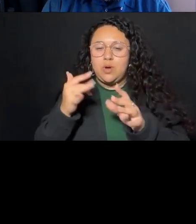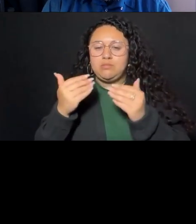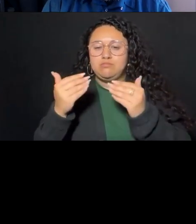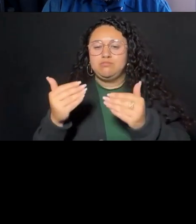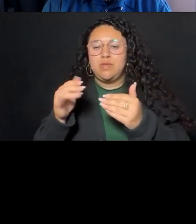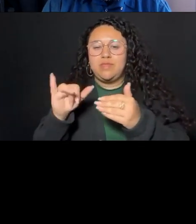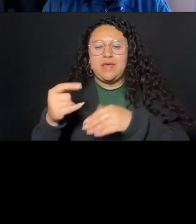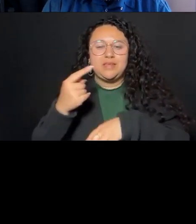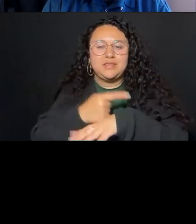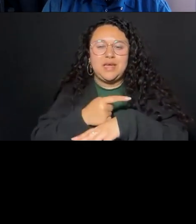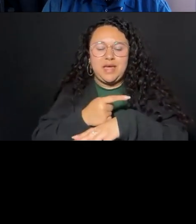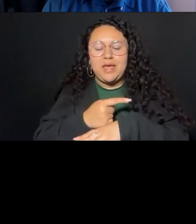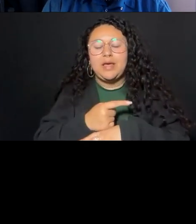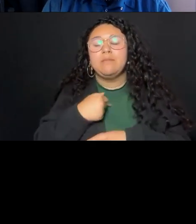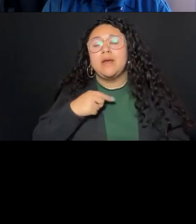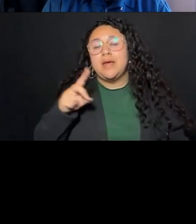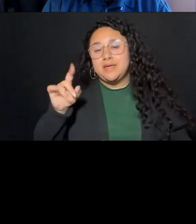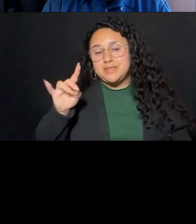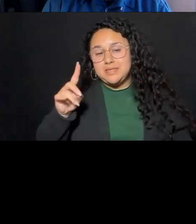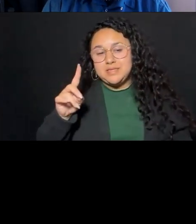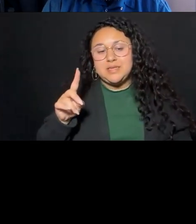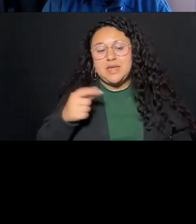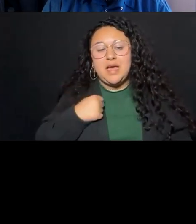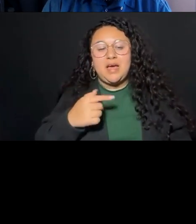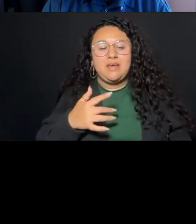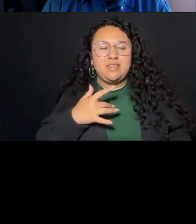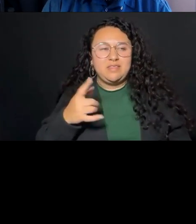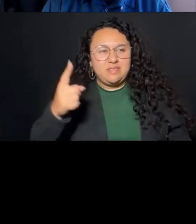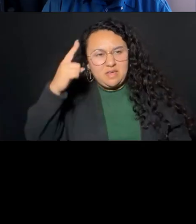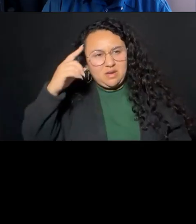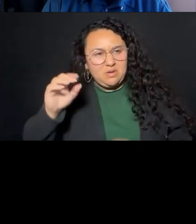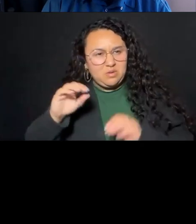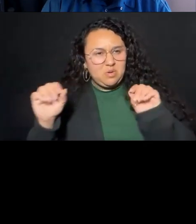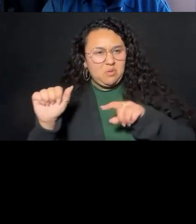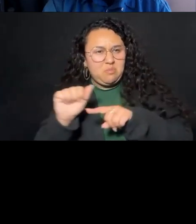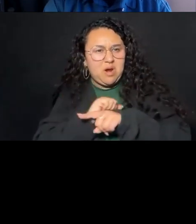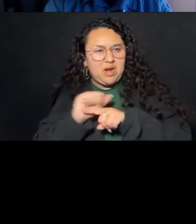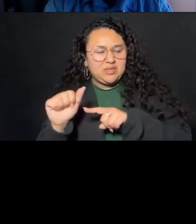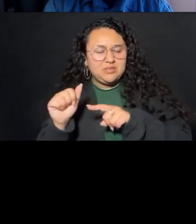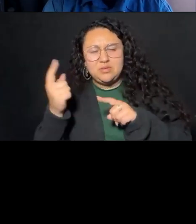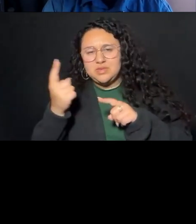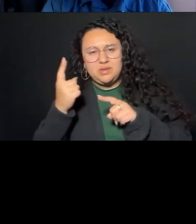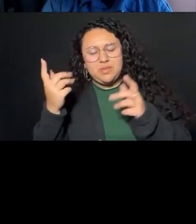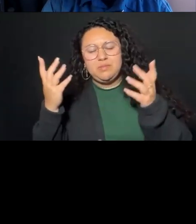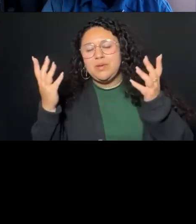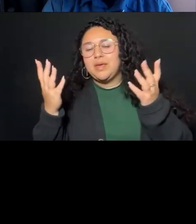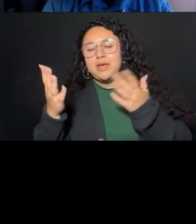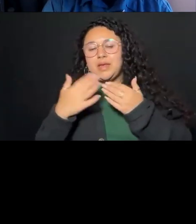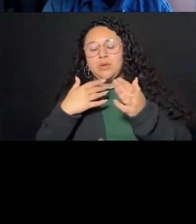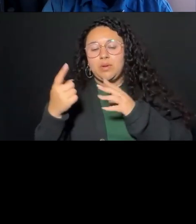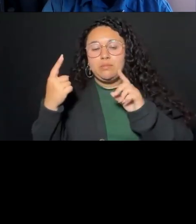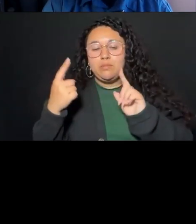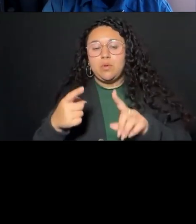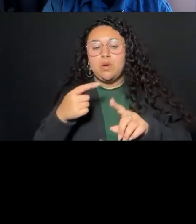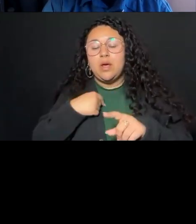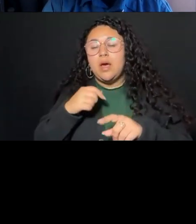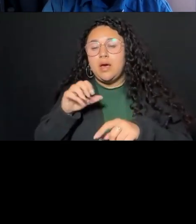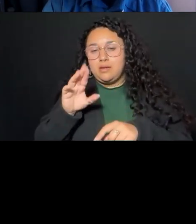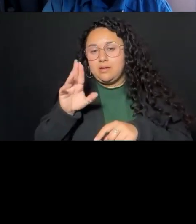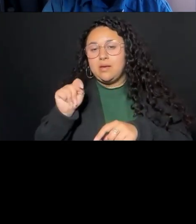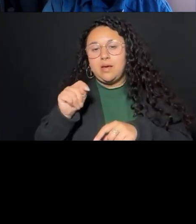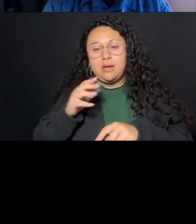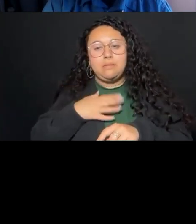day, but I did. I think I thought like we didn't have practice or something. Anyways, I cut my arms